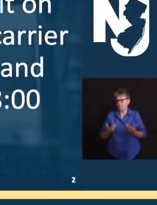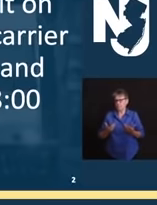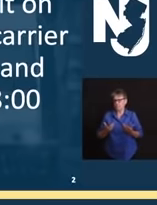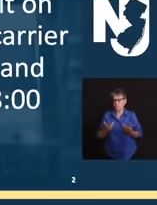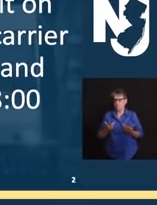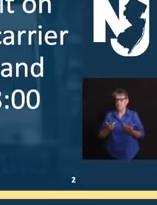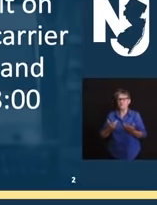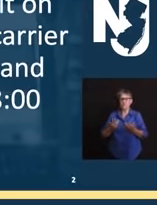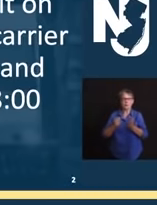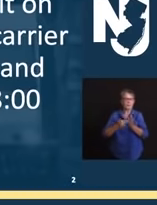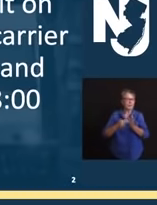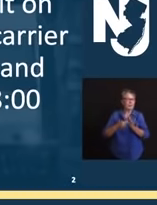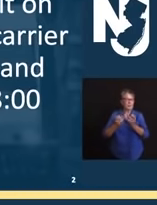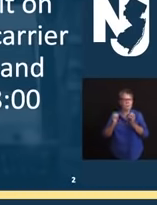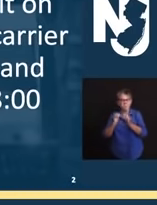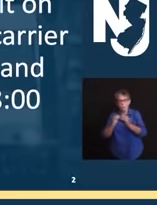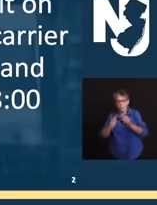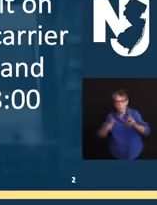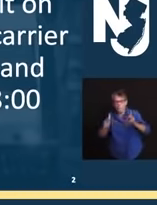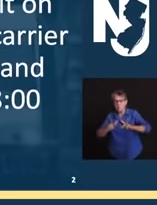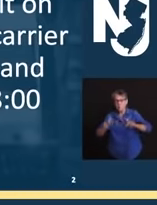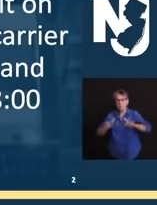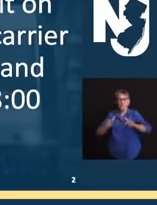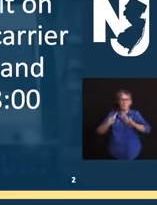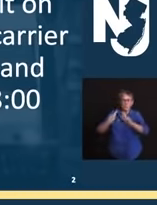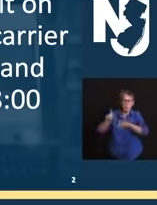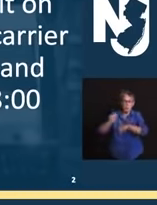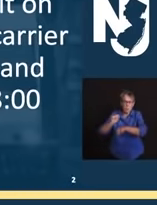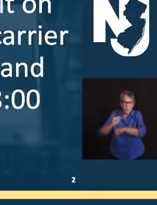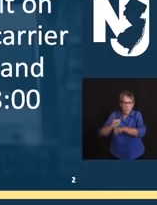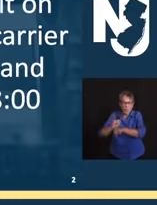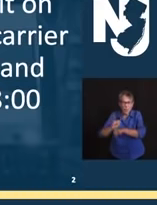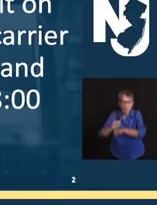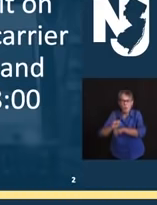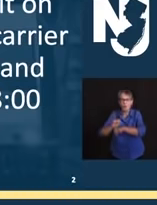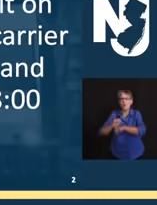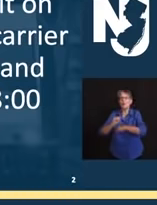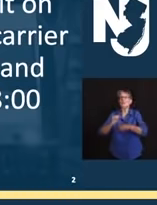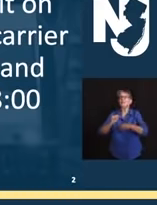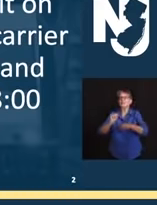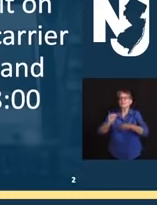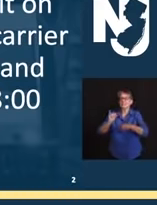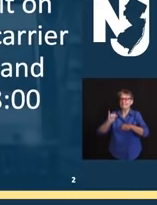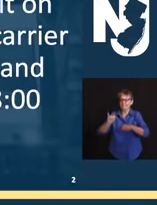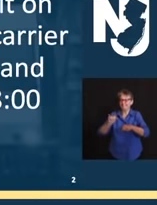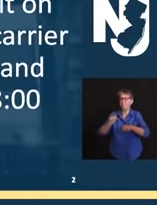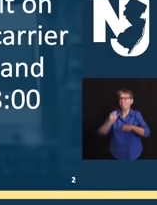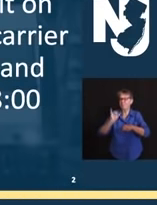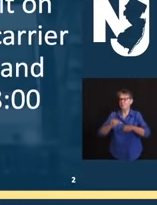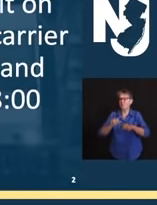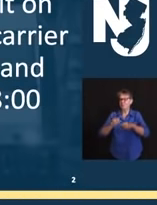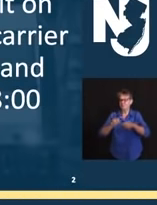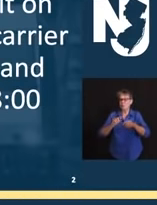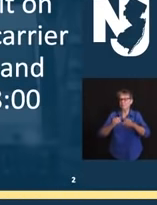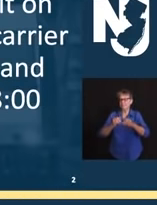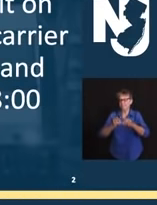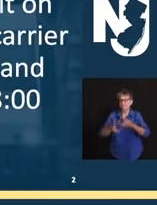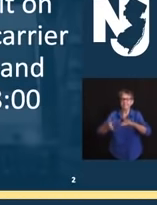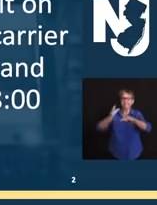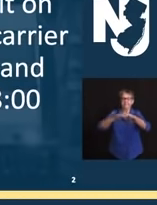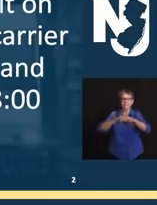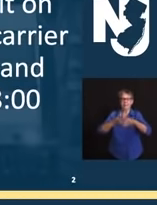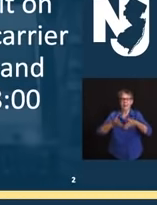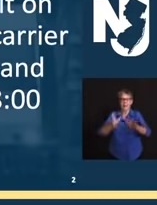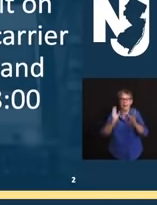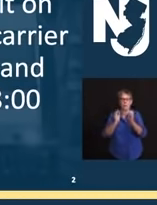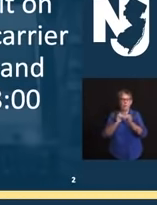in ridership which are beginning to approach 50% of the stated maximum capacity of these vehicles. And we want